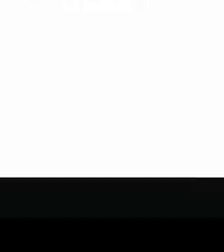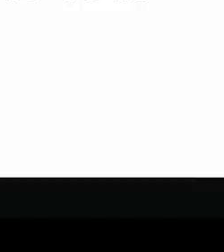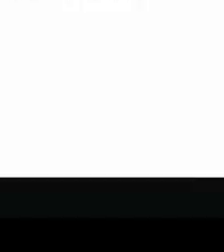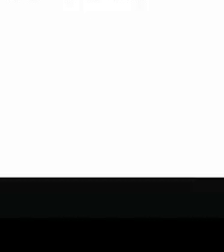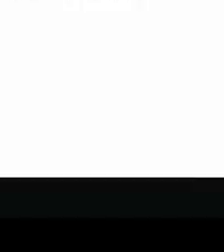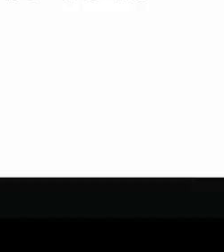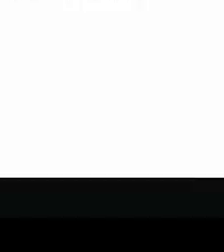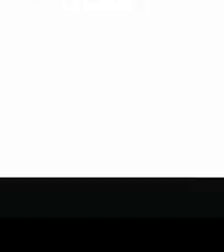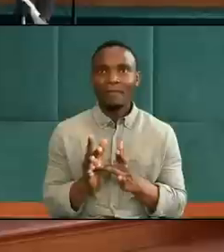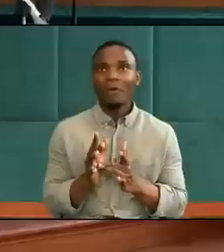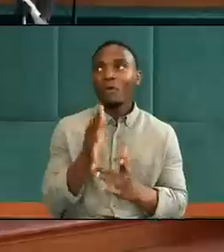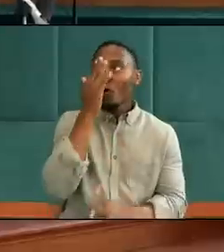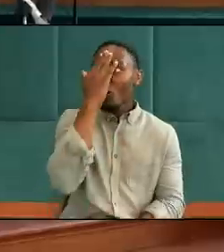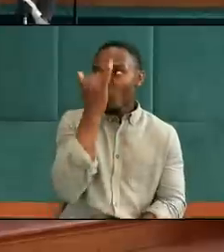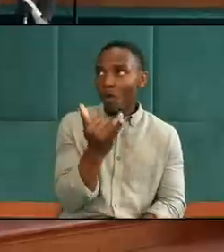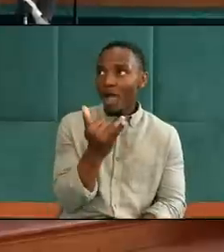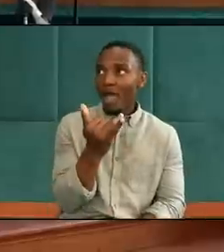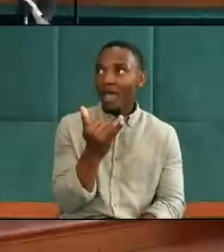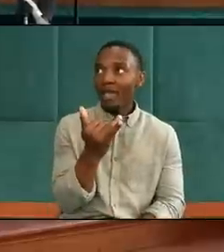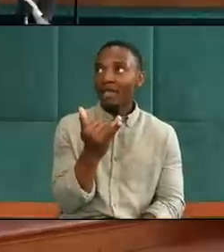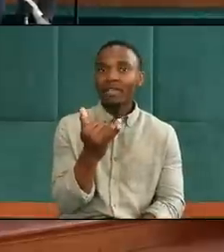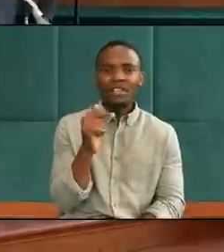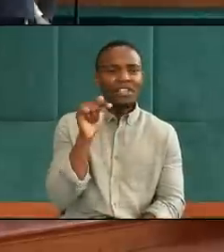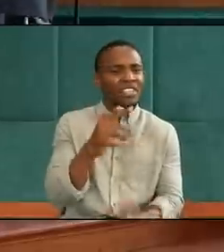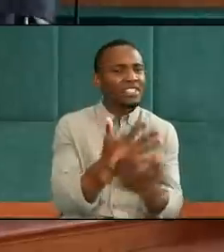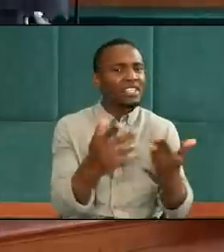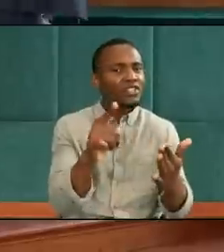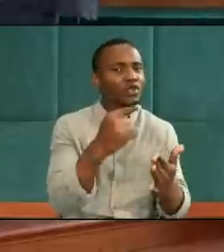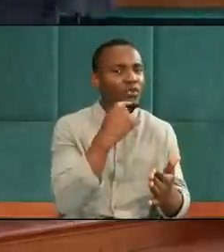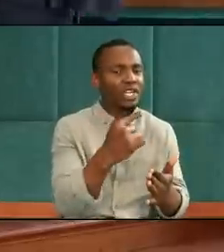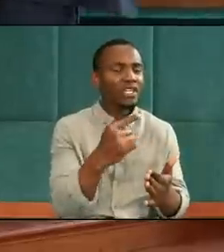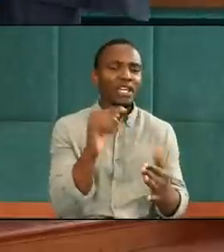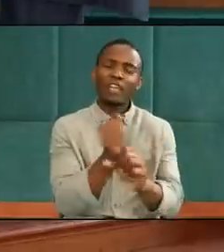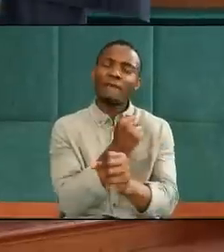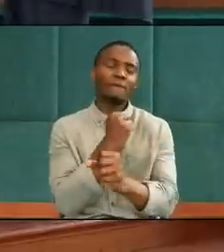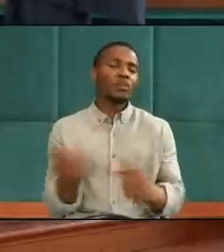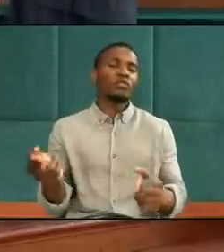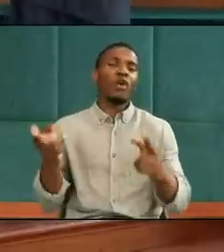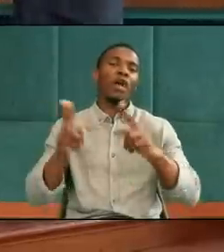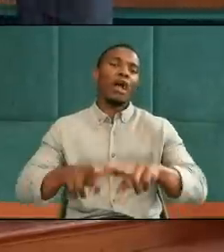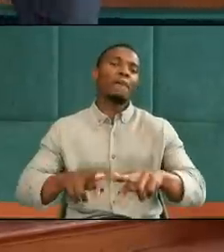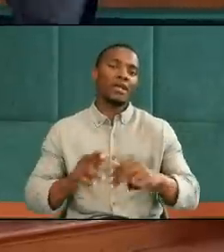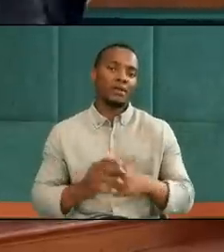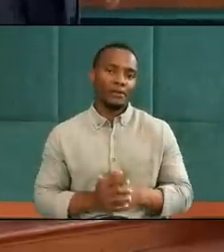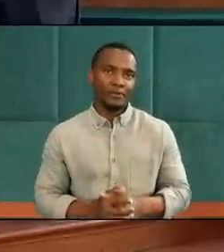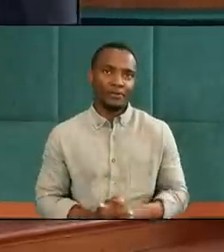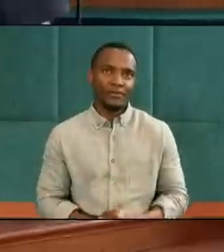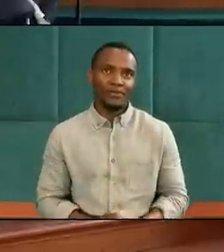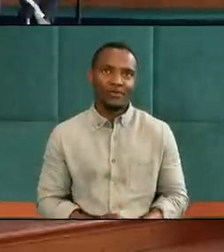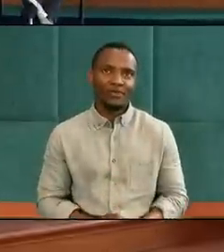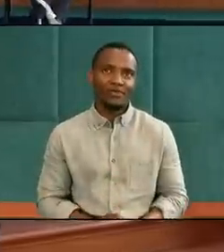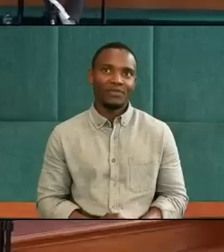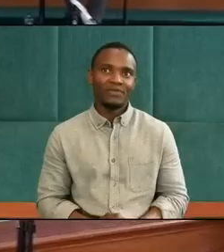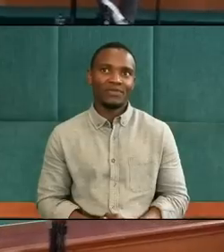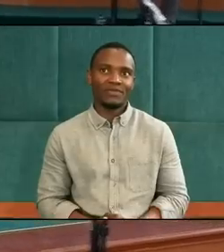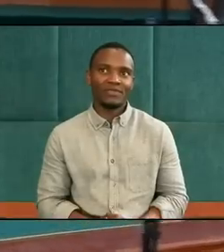Jesus. For what you just said a while ago, not a thing like that will happen to you." Oh.